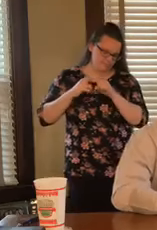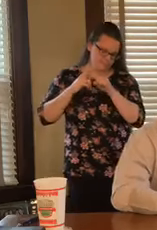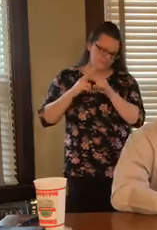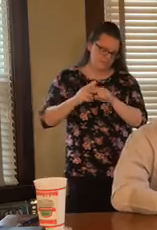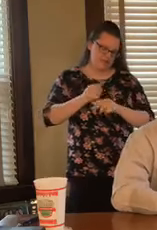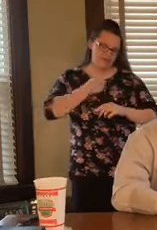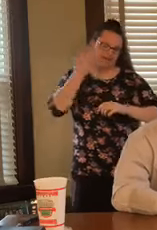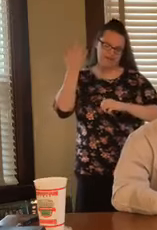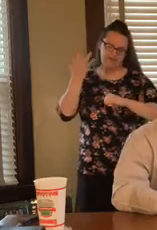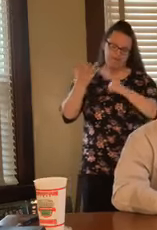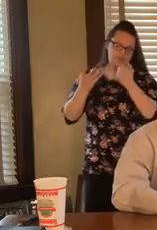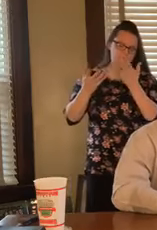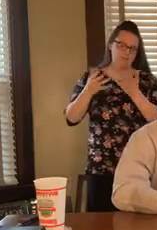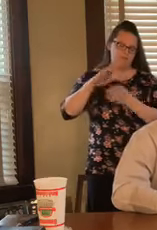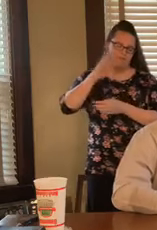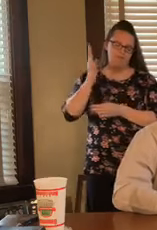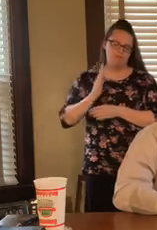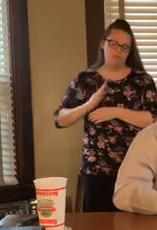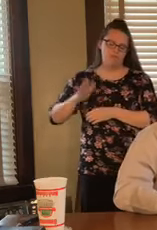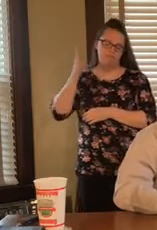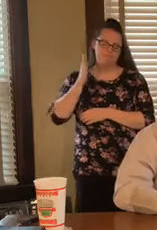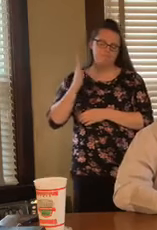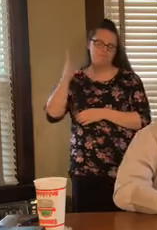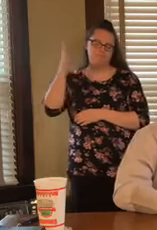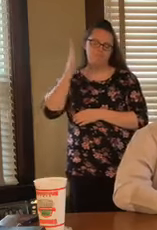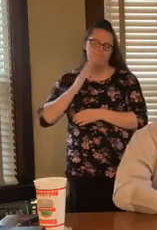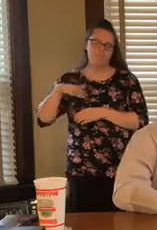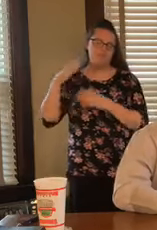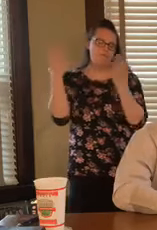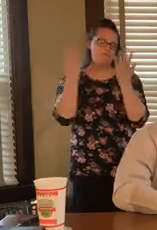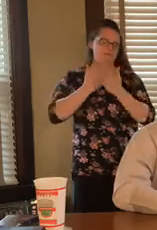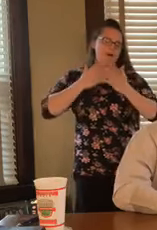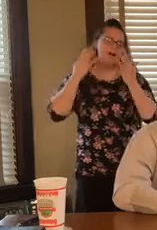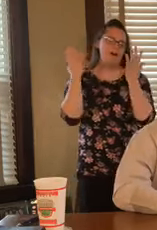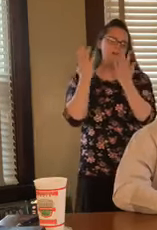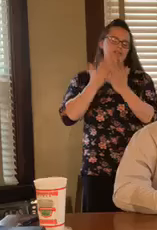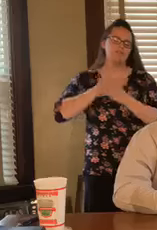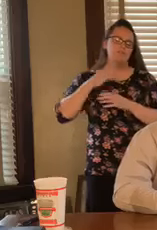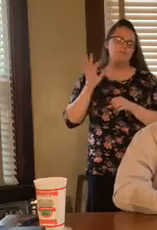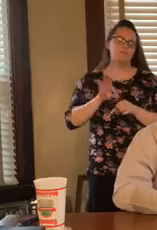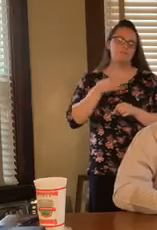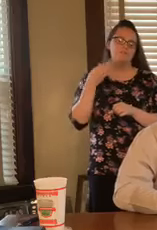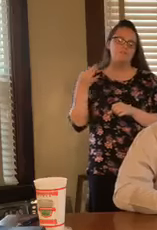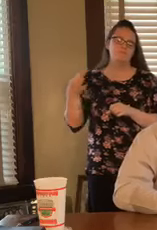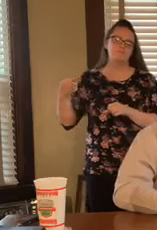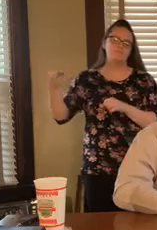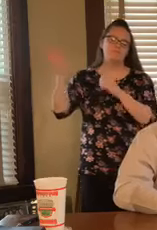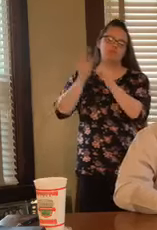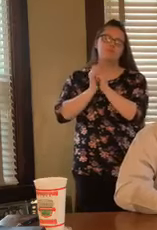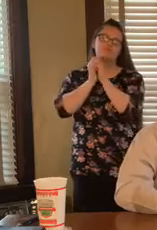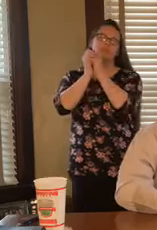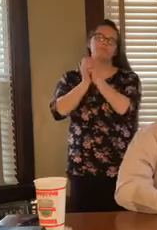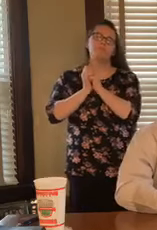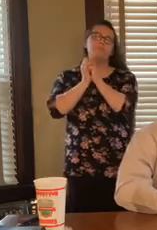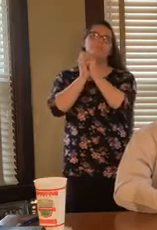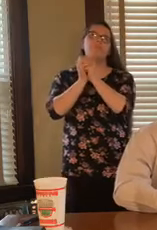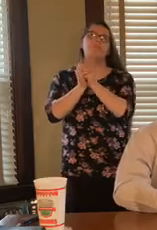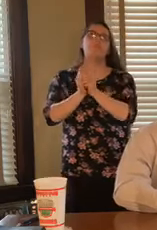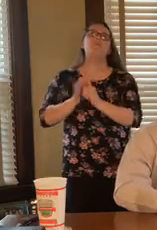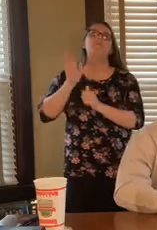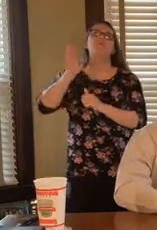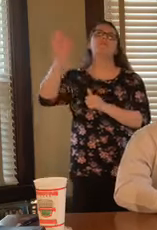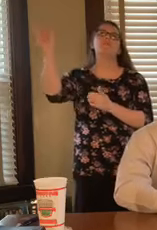name. Sing like never before, oh my soul, I worship